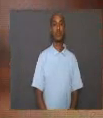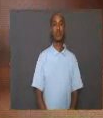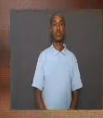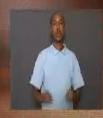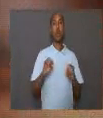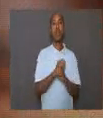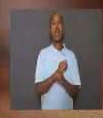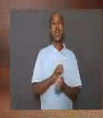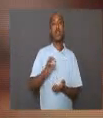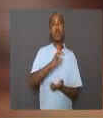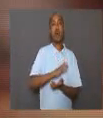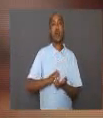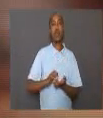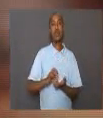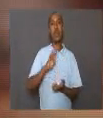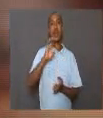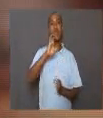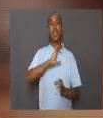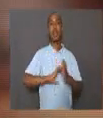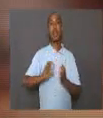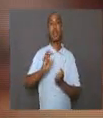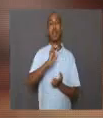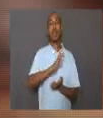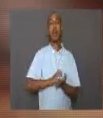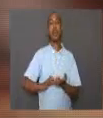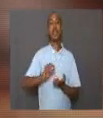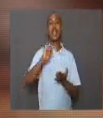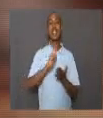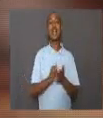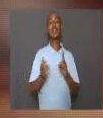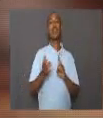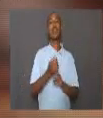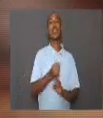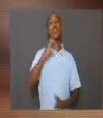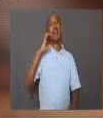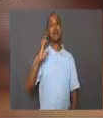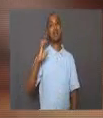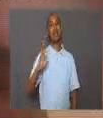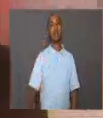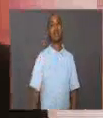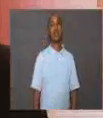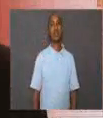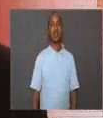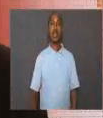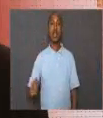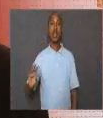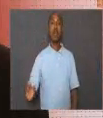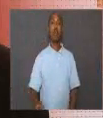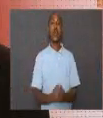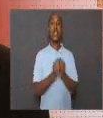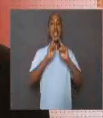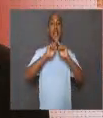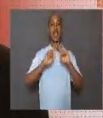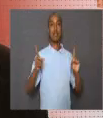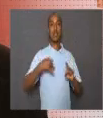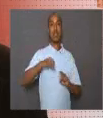Organic compounds are chemical compounds that contain carbon. With the